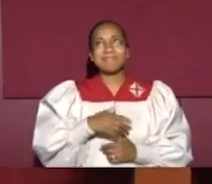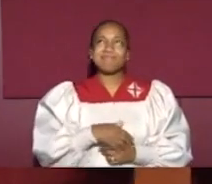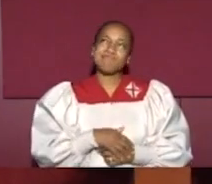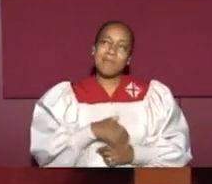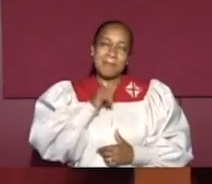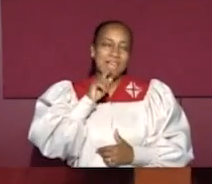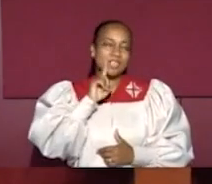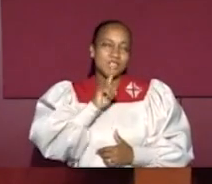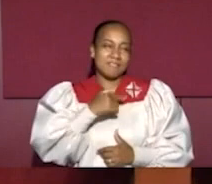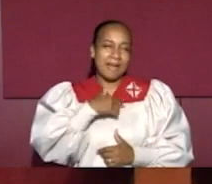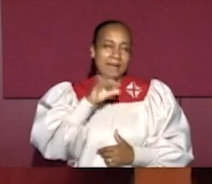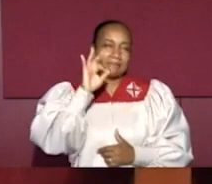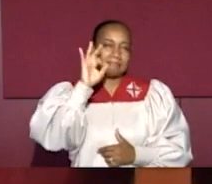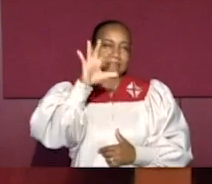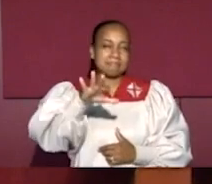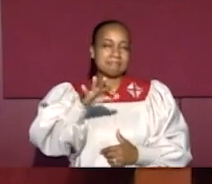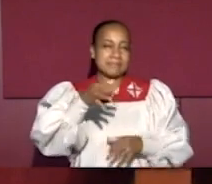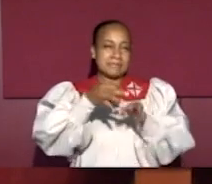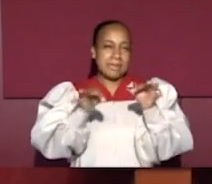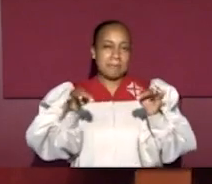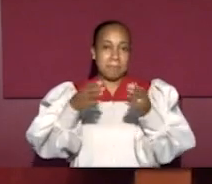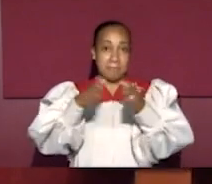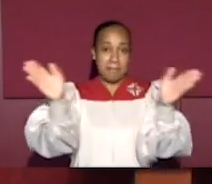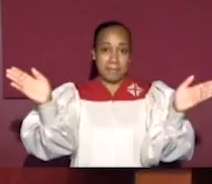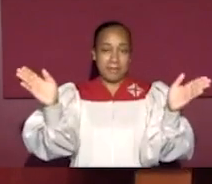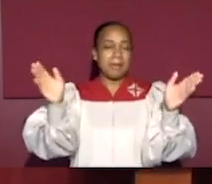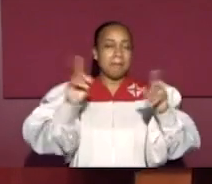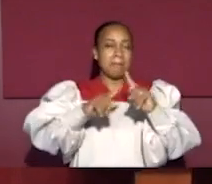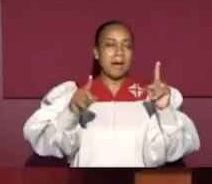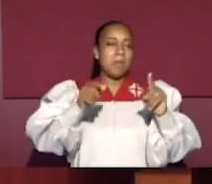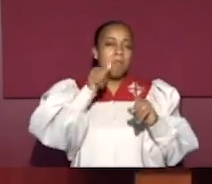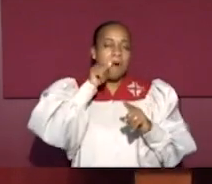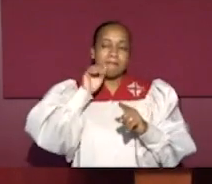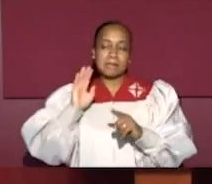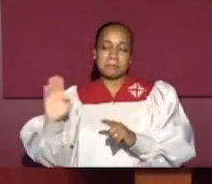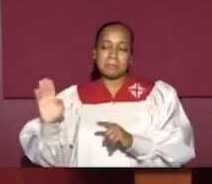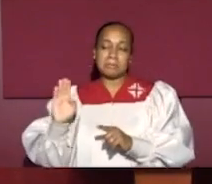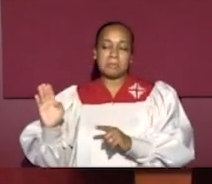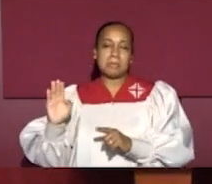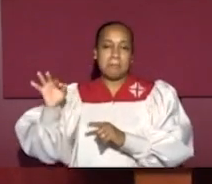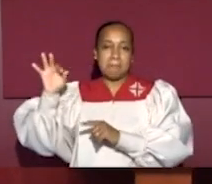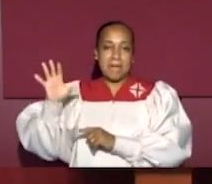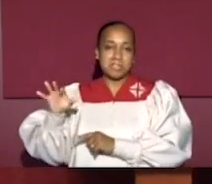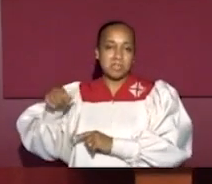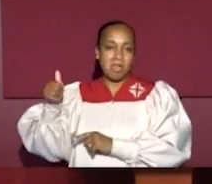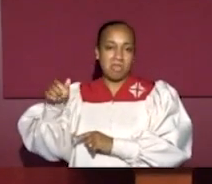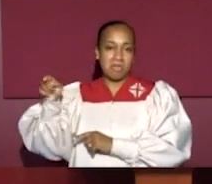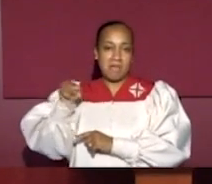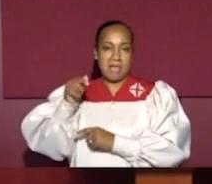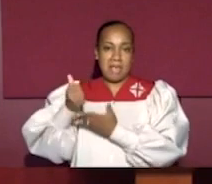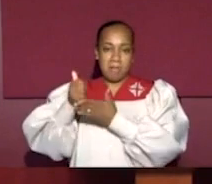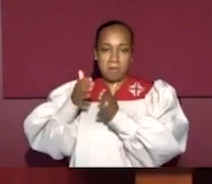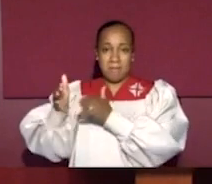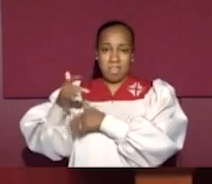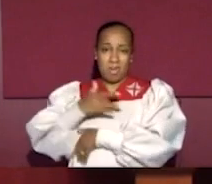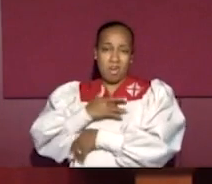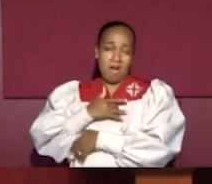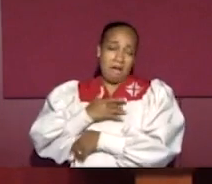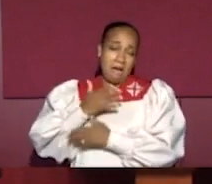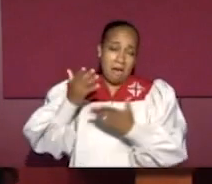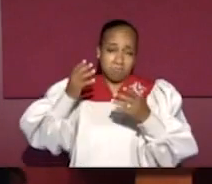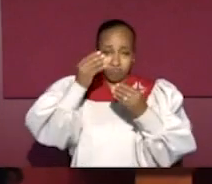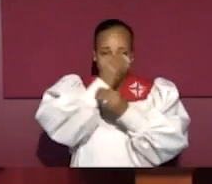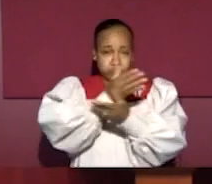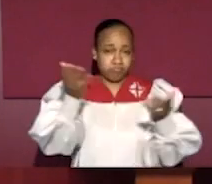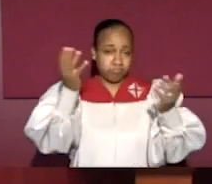this statement publicly. I've said it privately to pastors and others to help prepare their heart. I might as well start